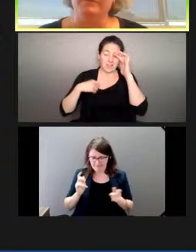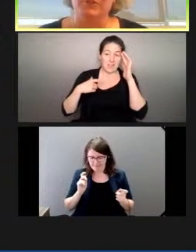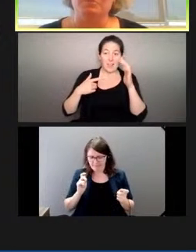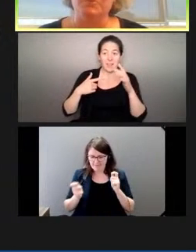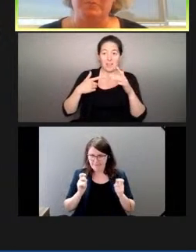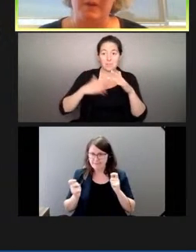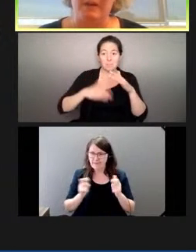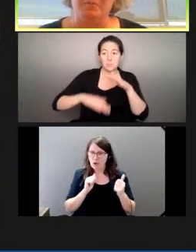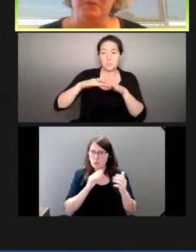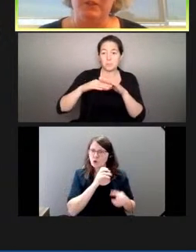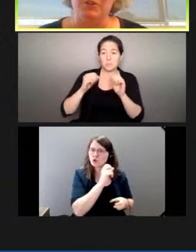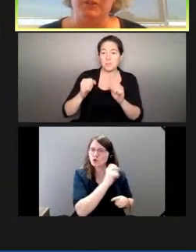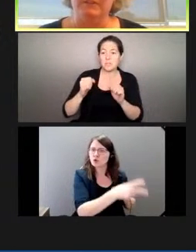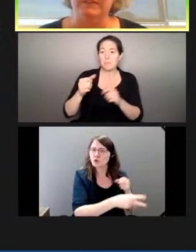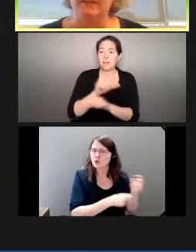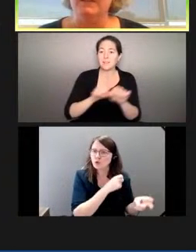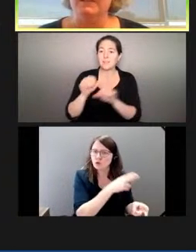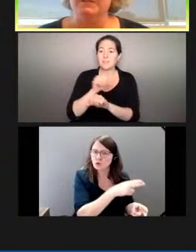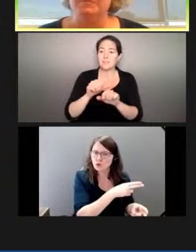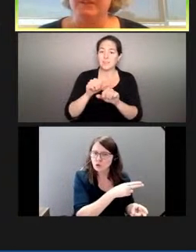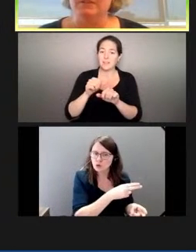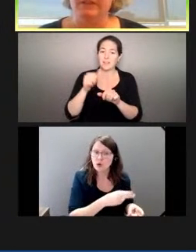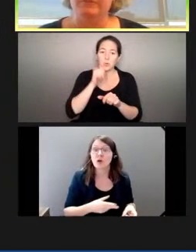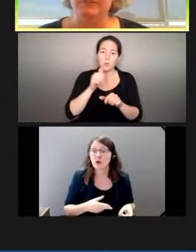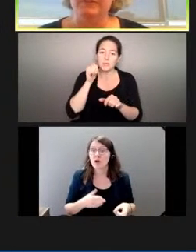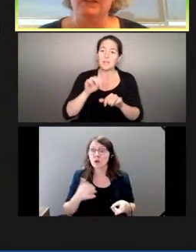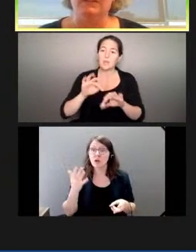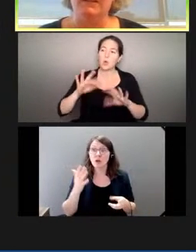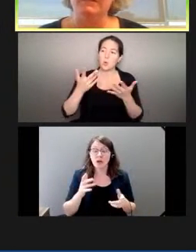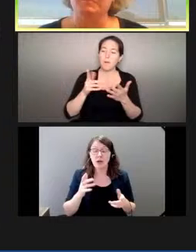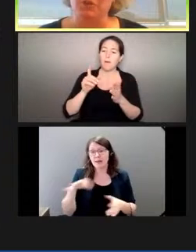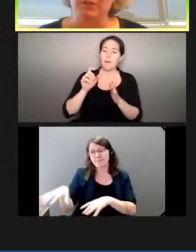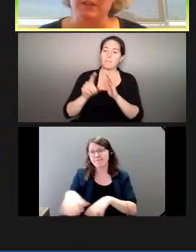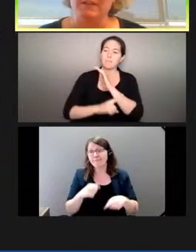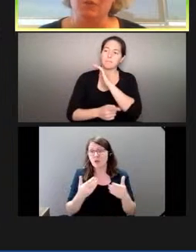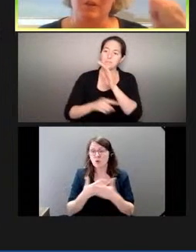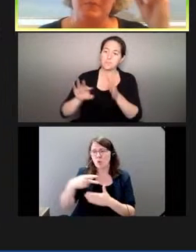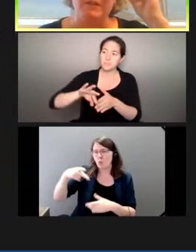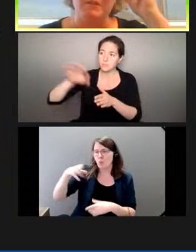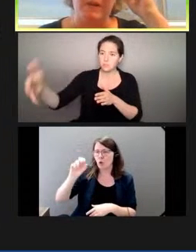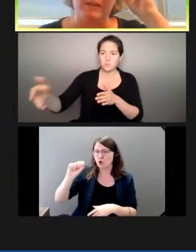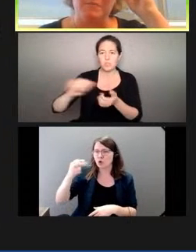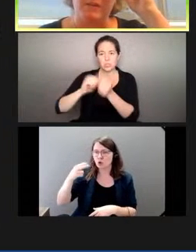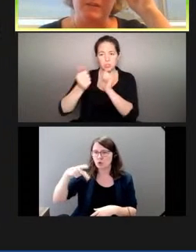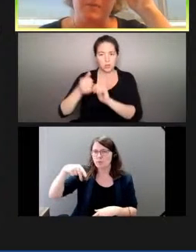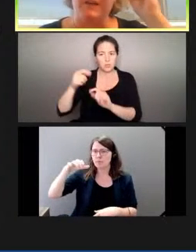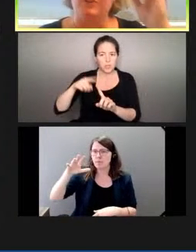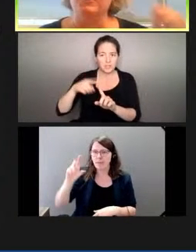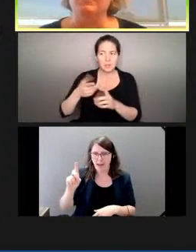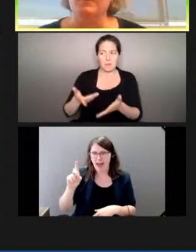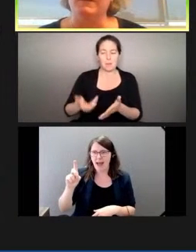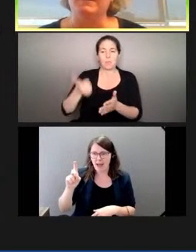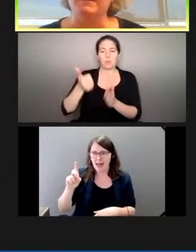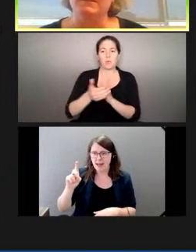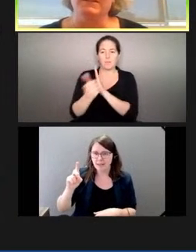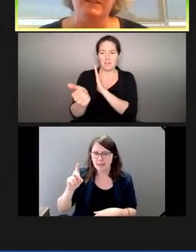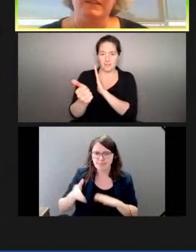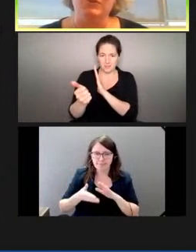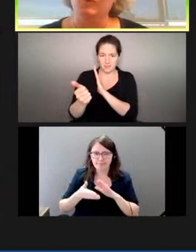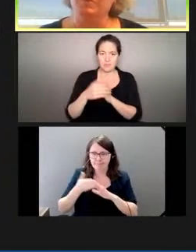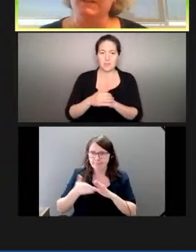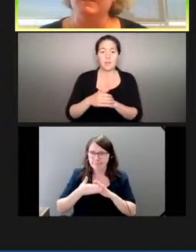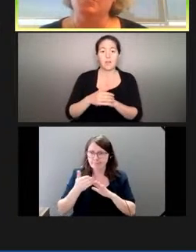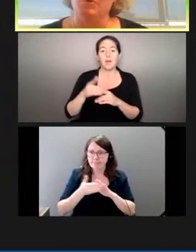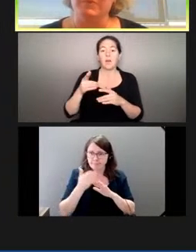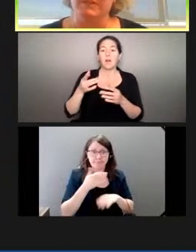more efficient push pad operation. This method of landfilling aligns specialized equipment to maximize compaction of the waste,